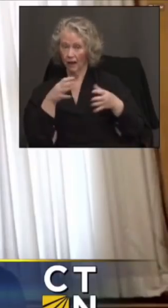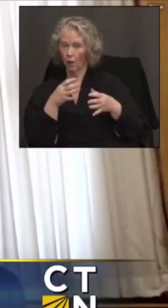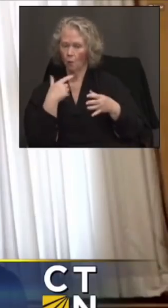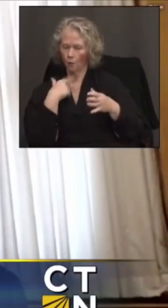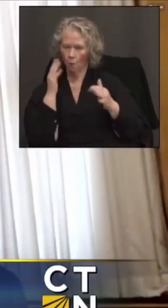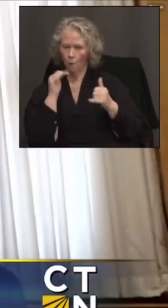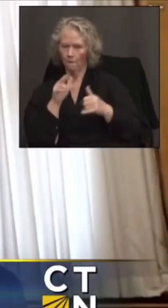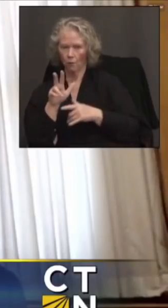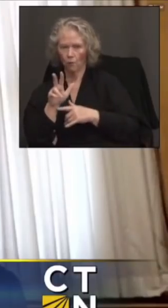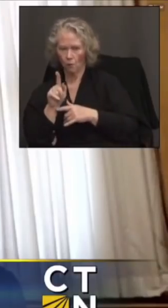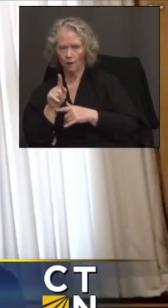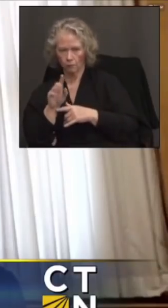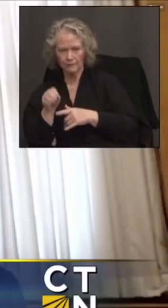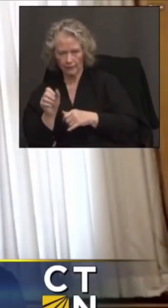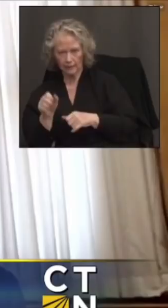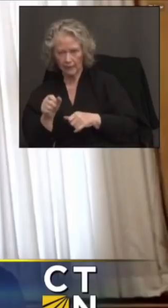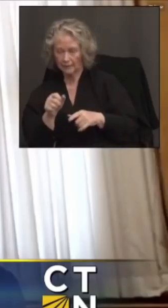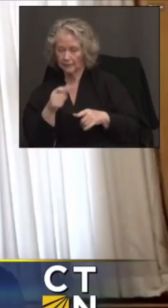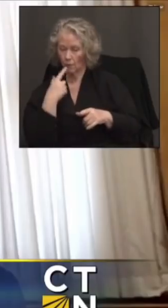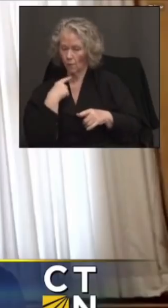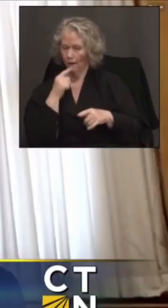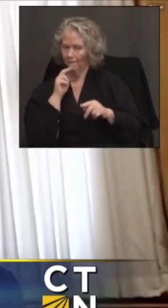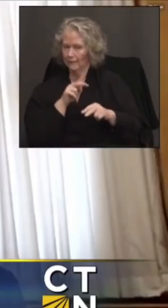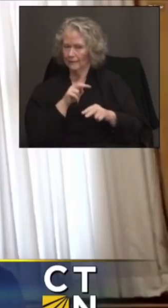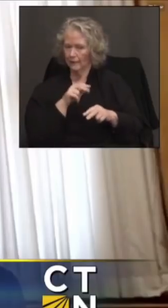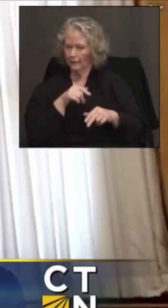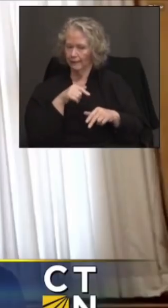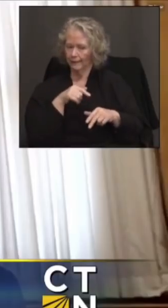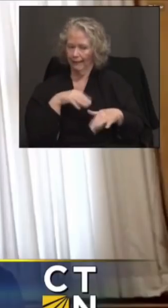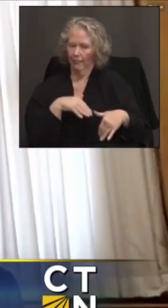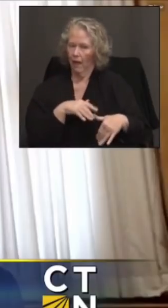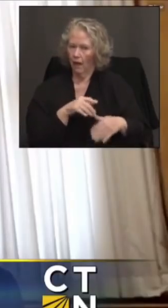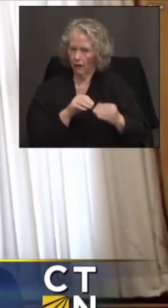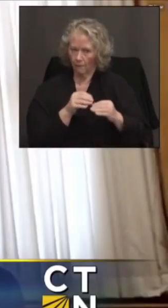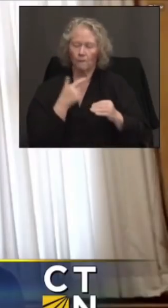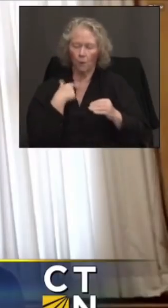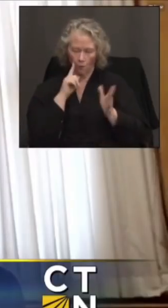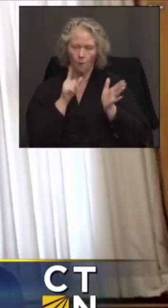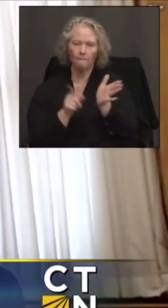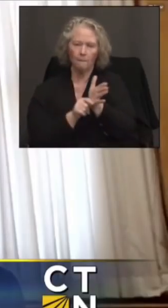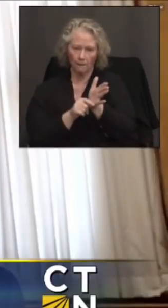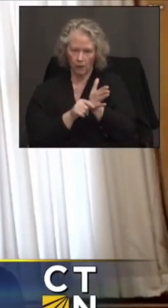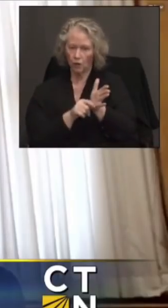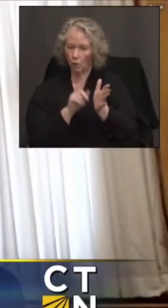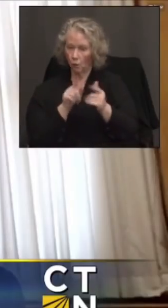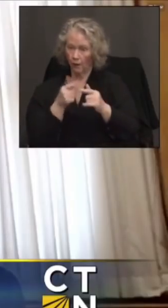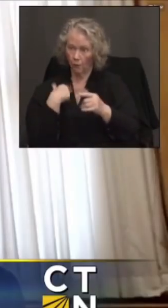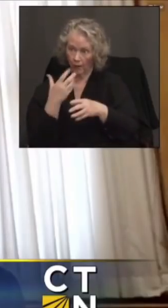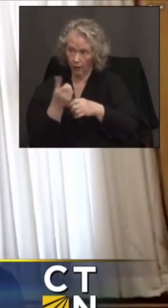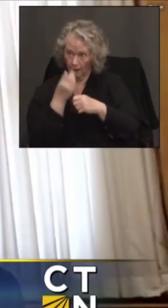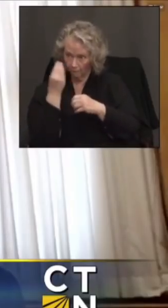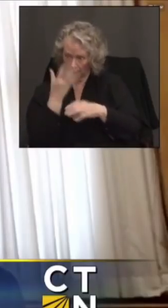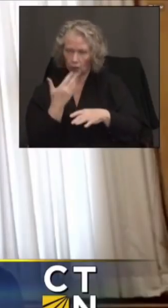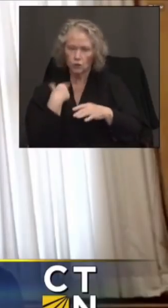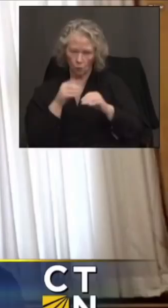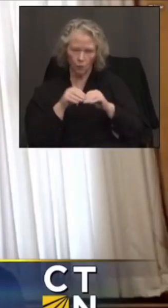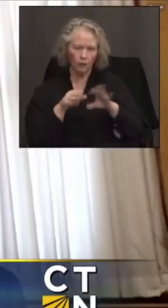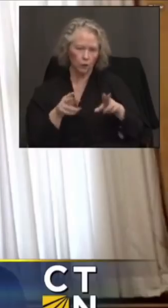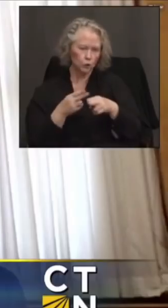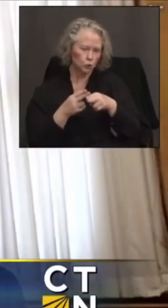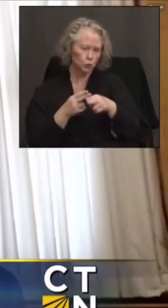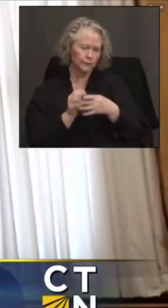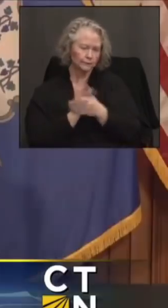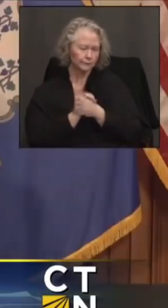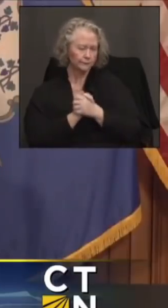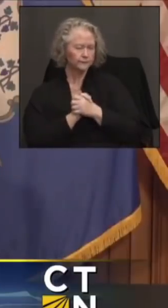up to. I haven't seen this week's numbers yet, Paul, but we publish those every week as they come available. So they'll be out soon.